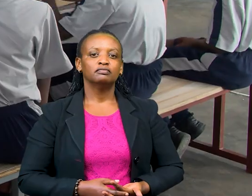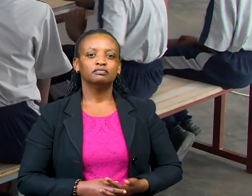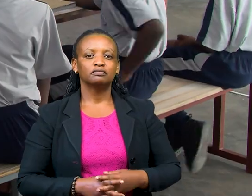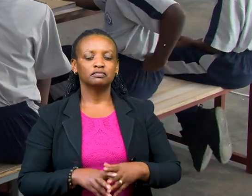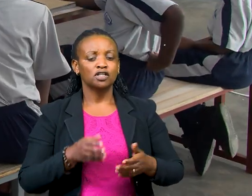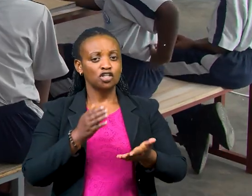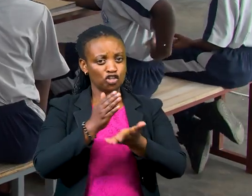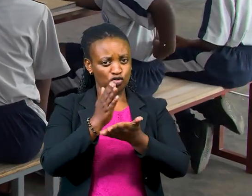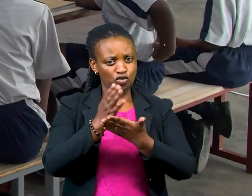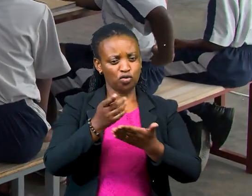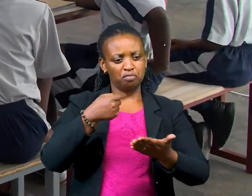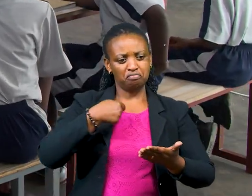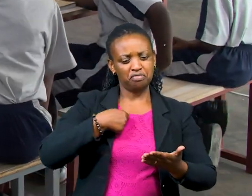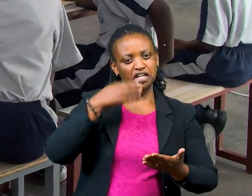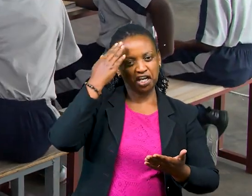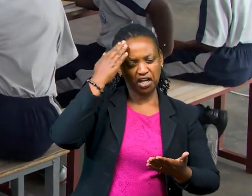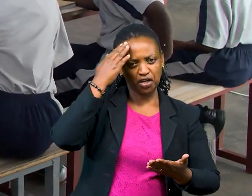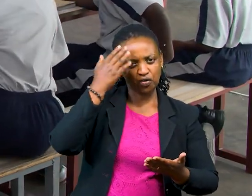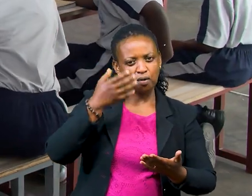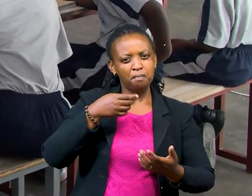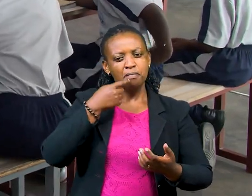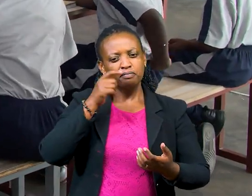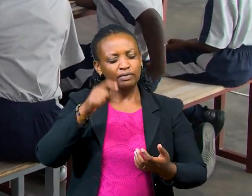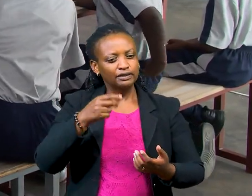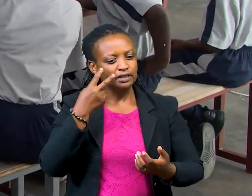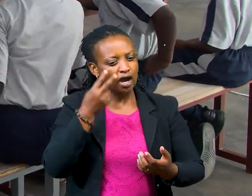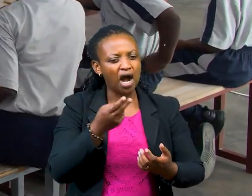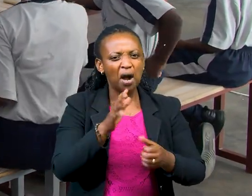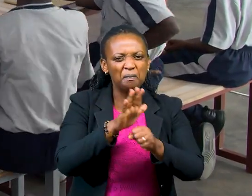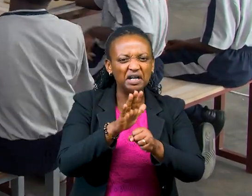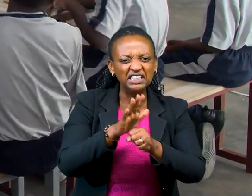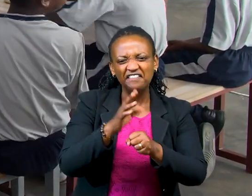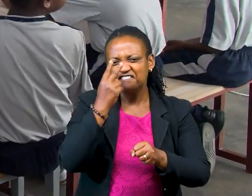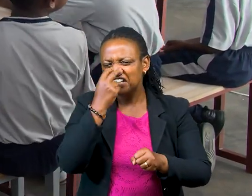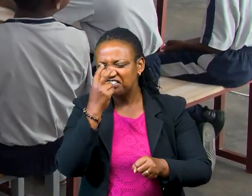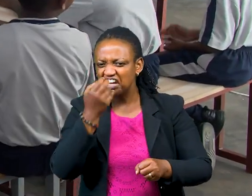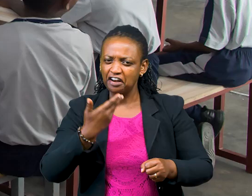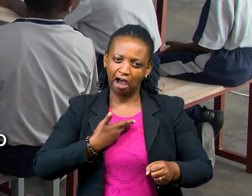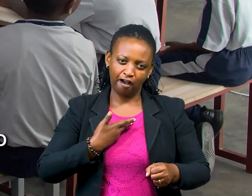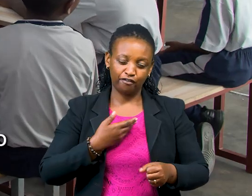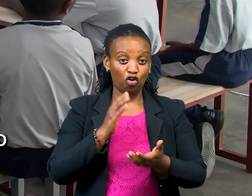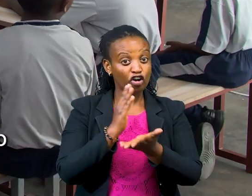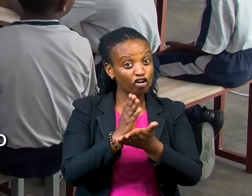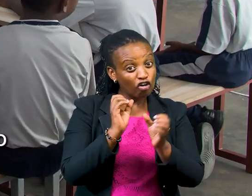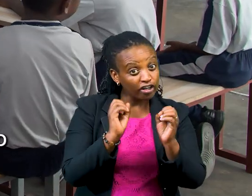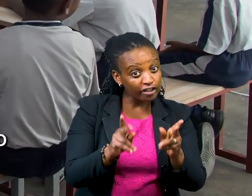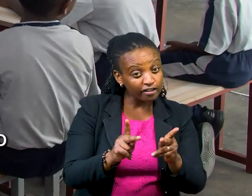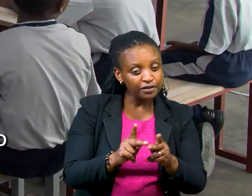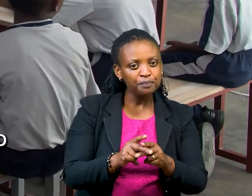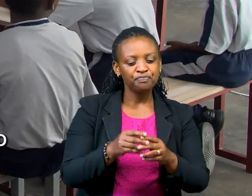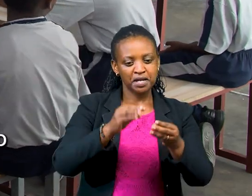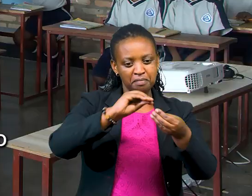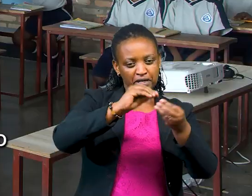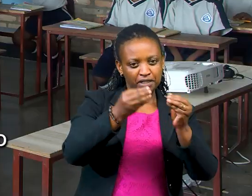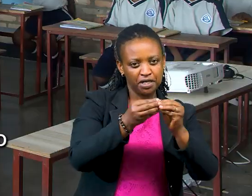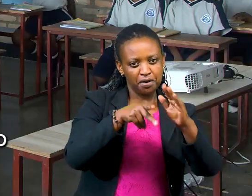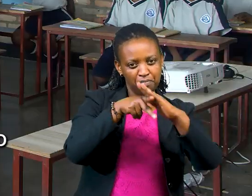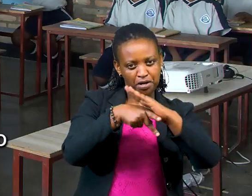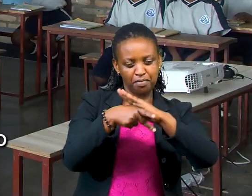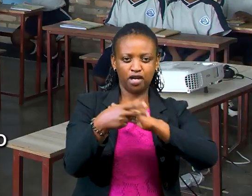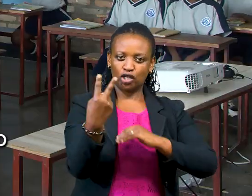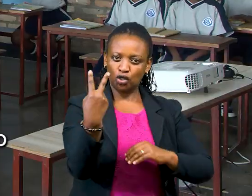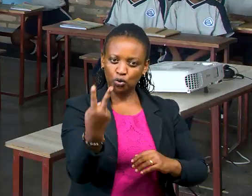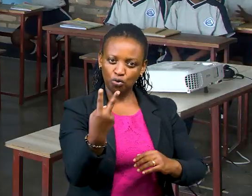I'm very sure that we are going to have a lot of fun, okay? We're in mathematics,